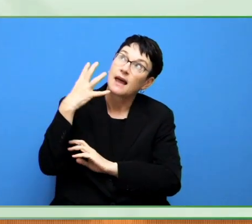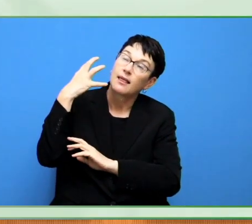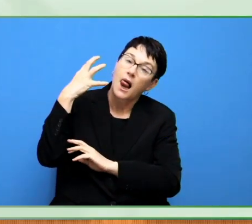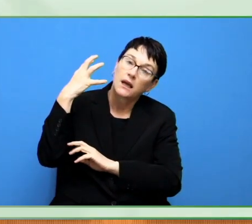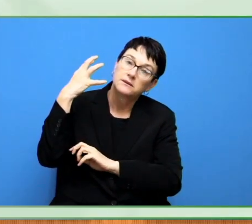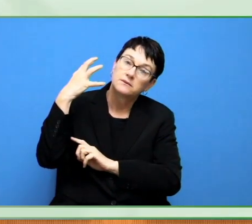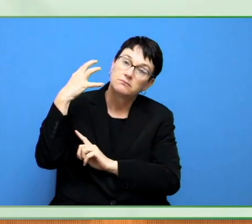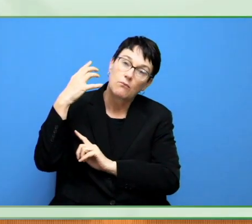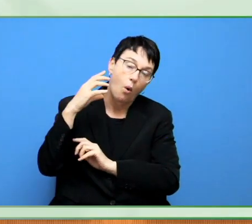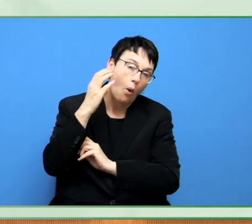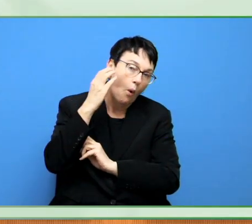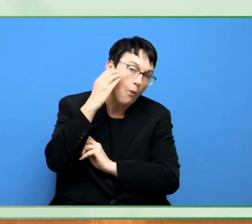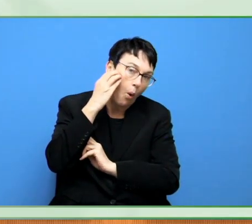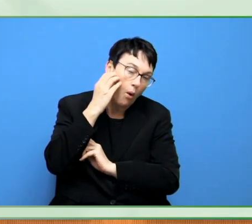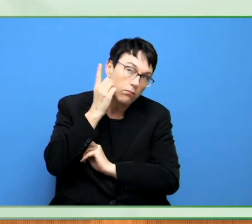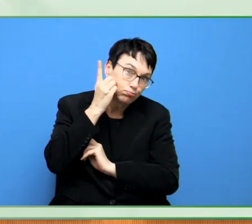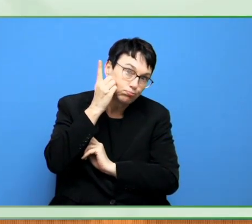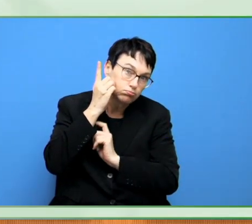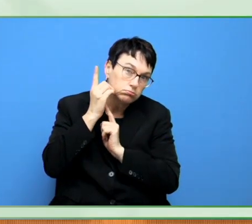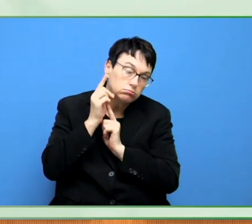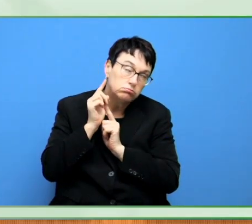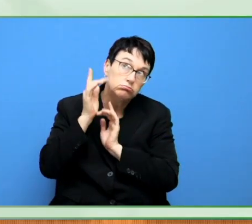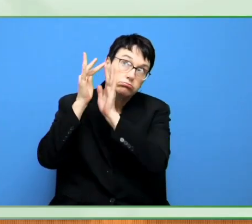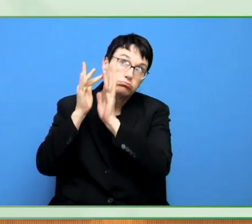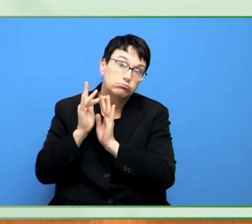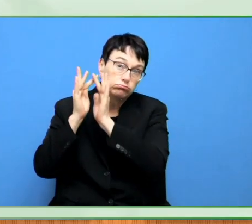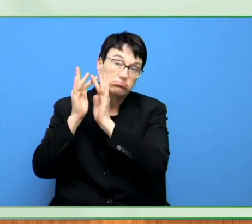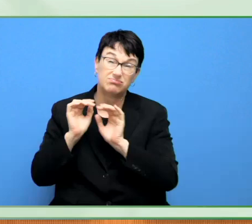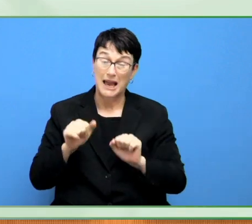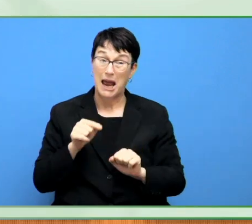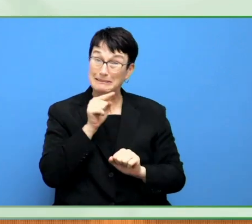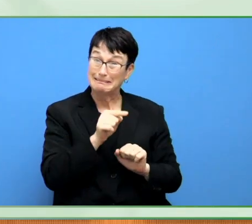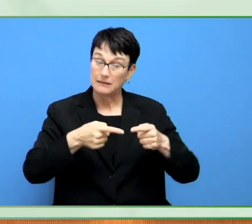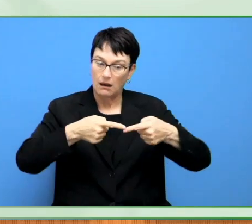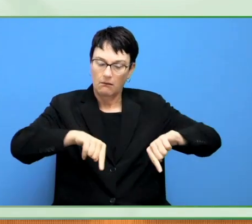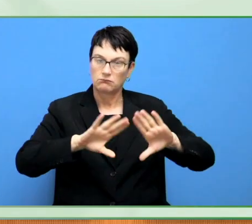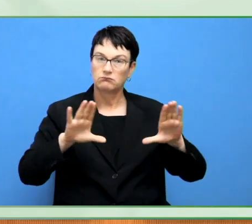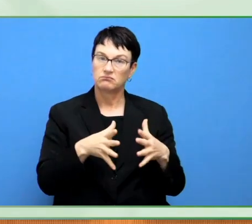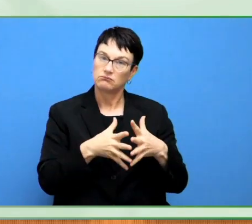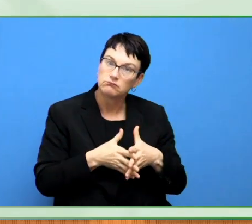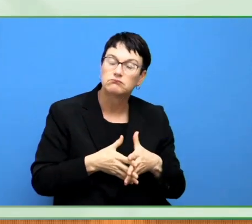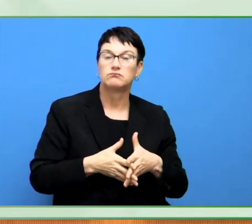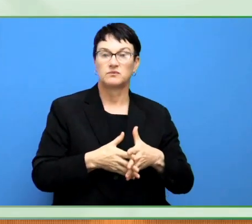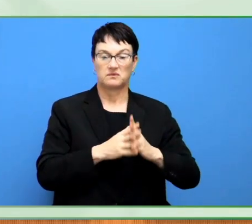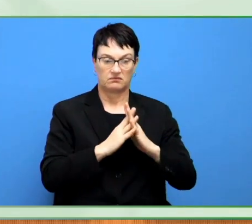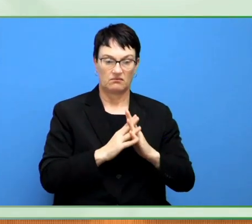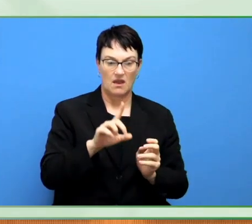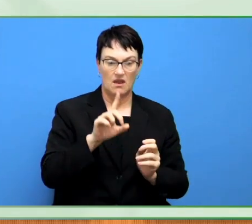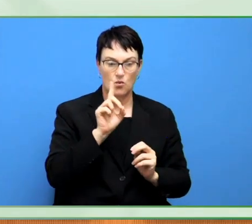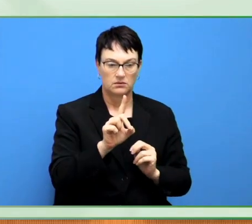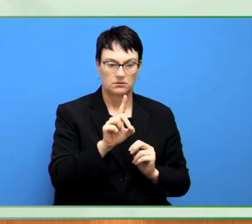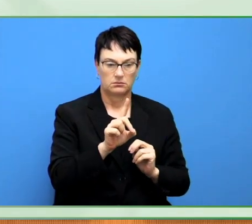in 1865. It's the oldest international organization that ever existed, so